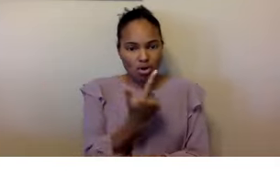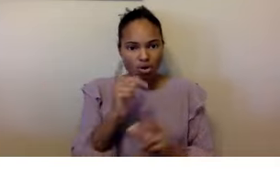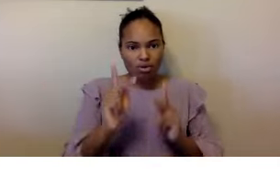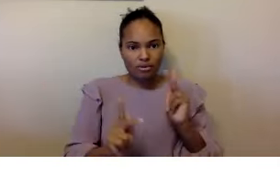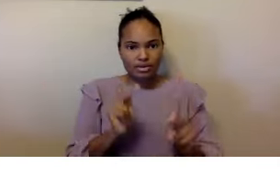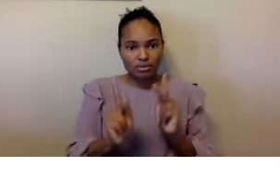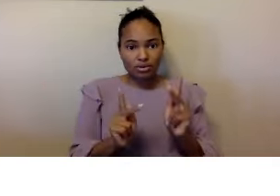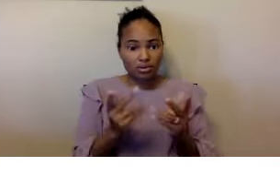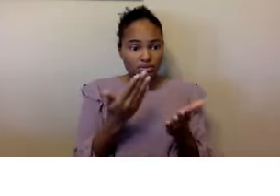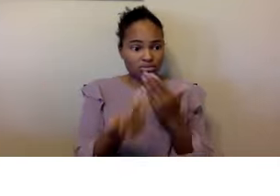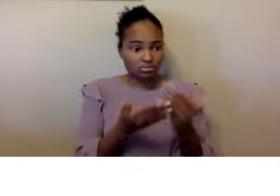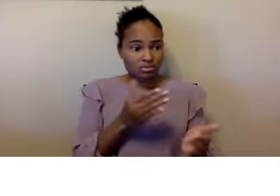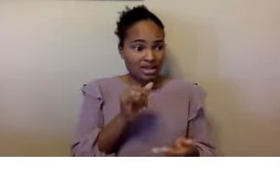disability